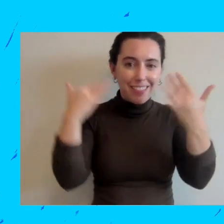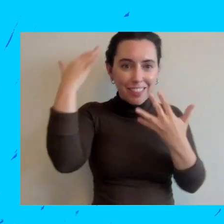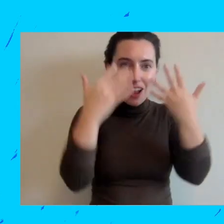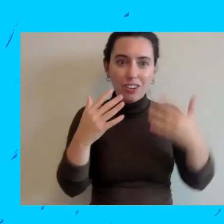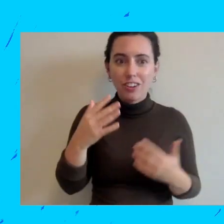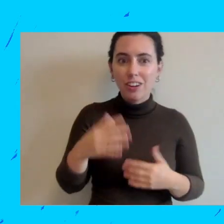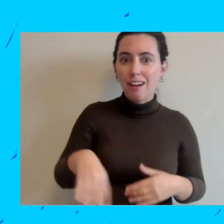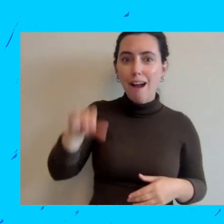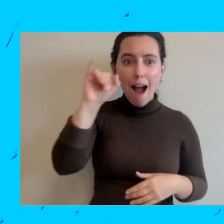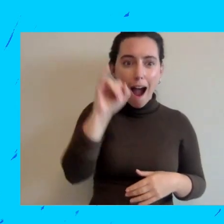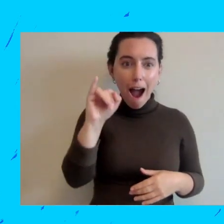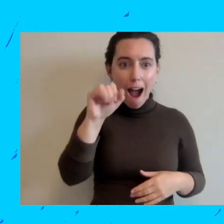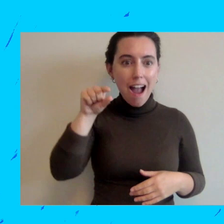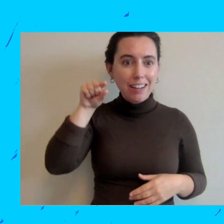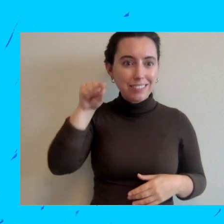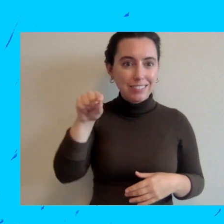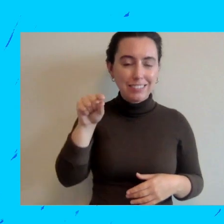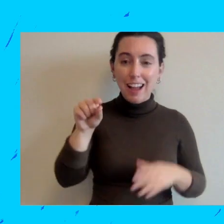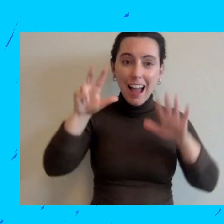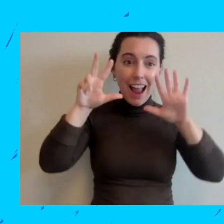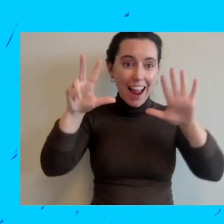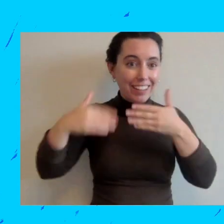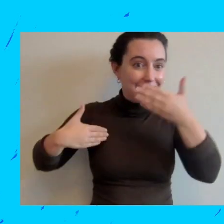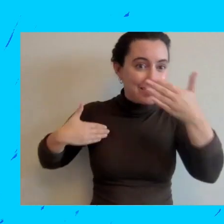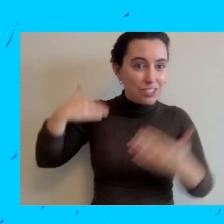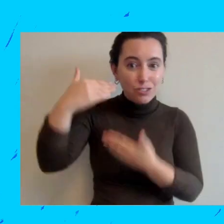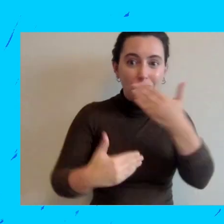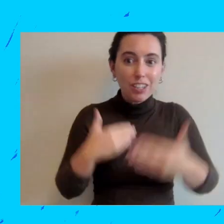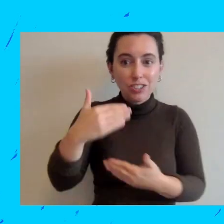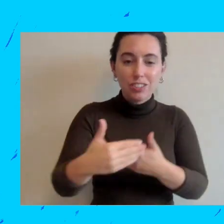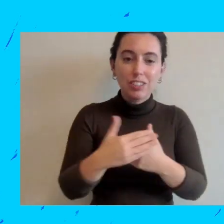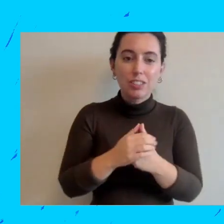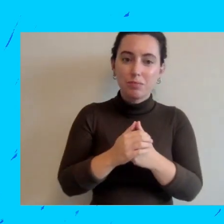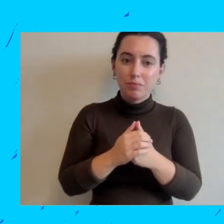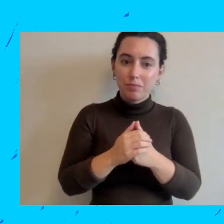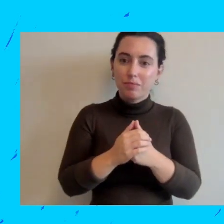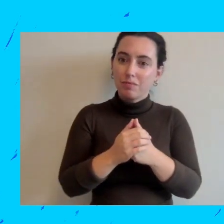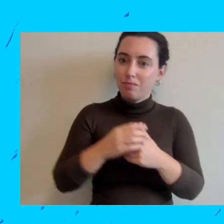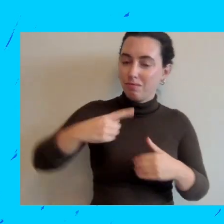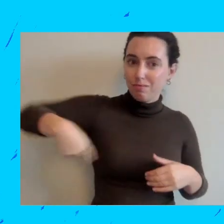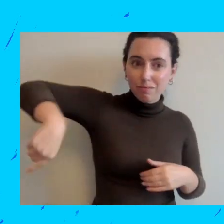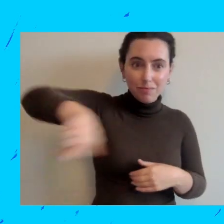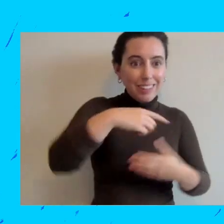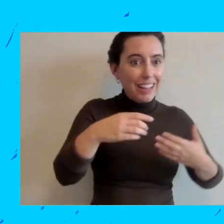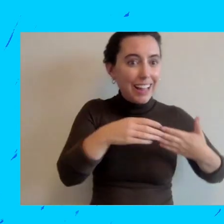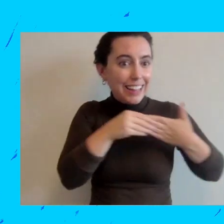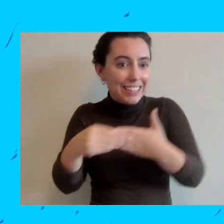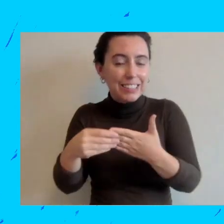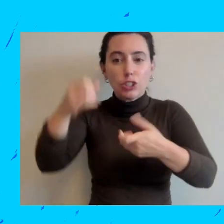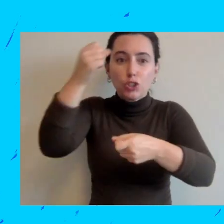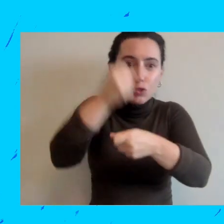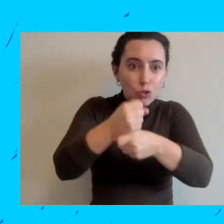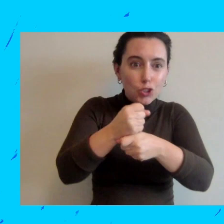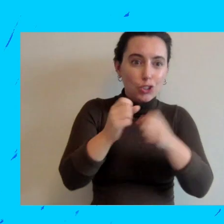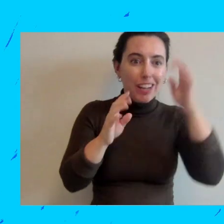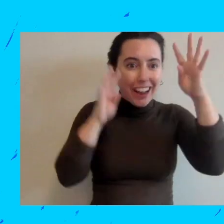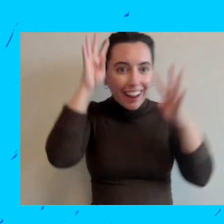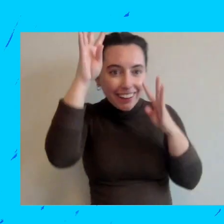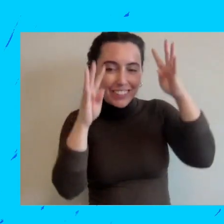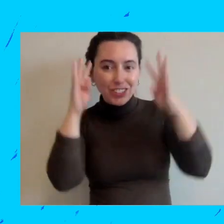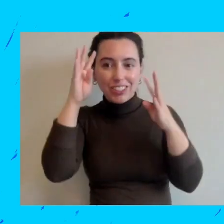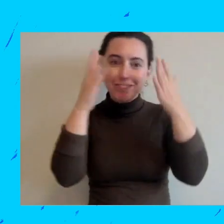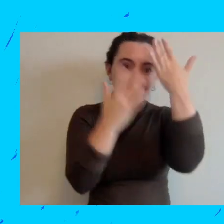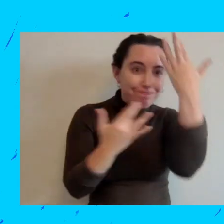they must adapt quickly to be ahead of the game and to be at the forefront of the future of work, innovation, and creativity. We know